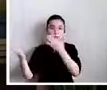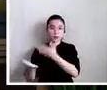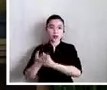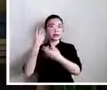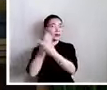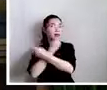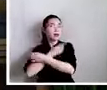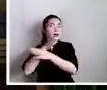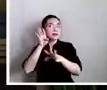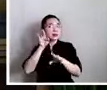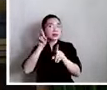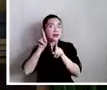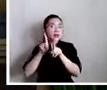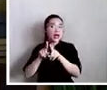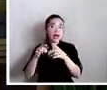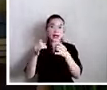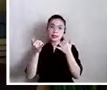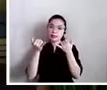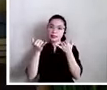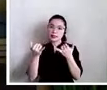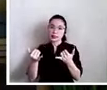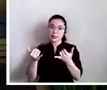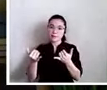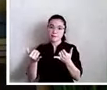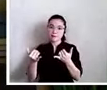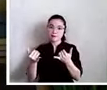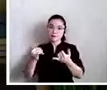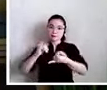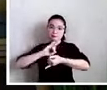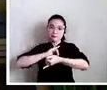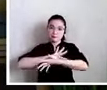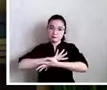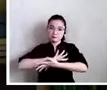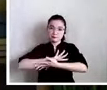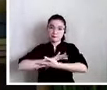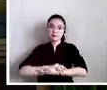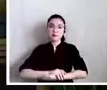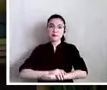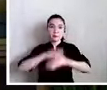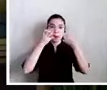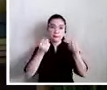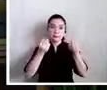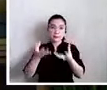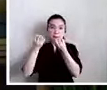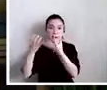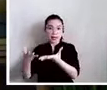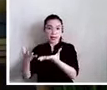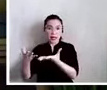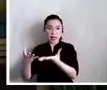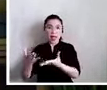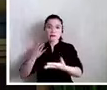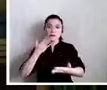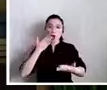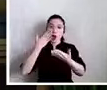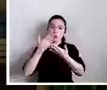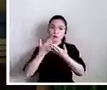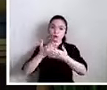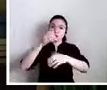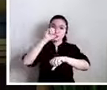This time of the pandemic, there are many good works were being done, especially to the